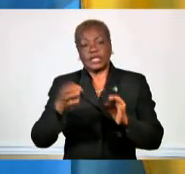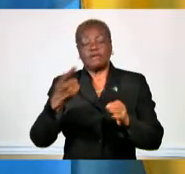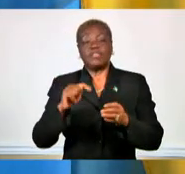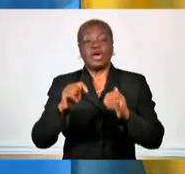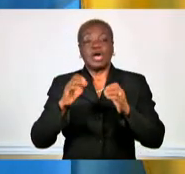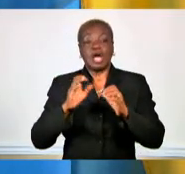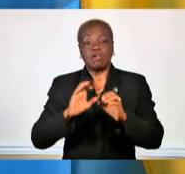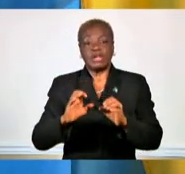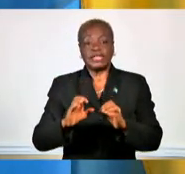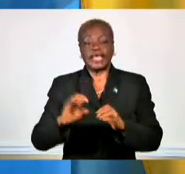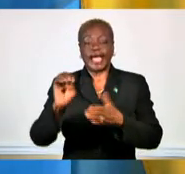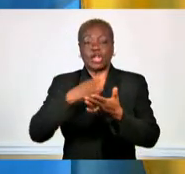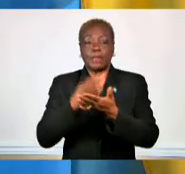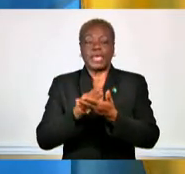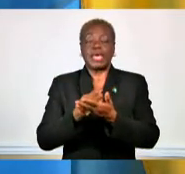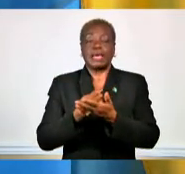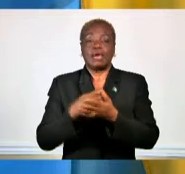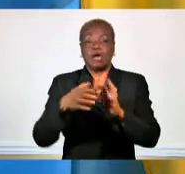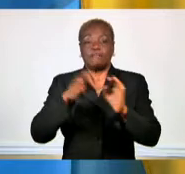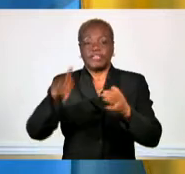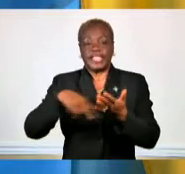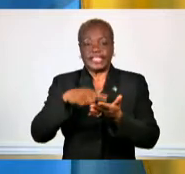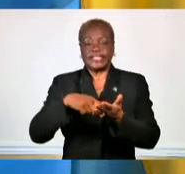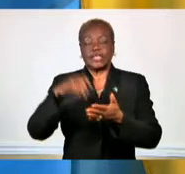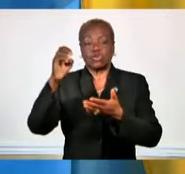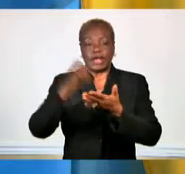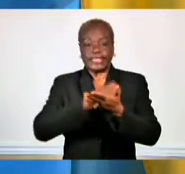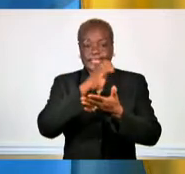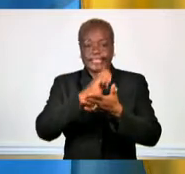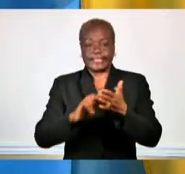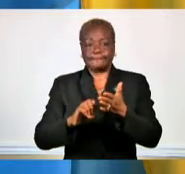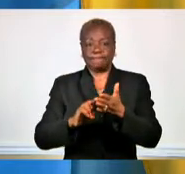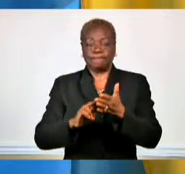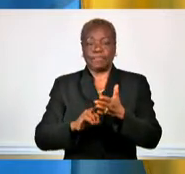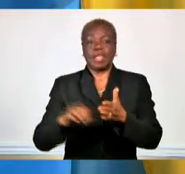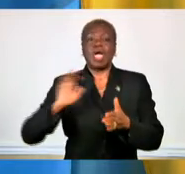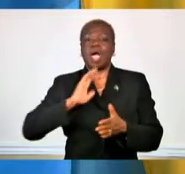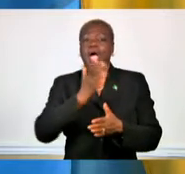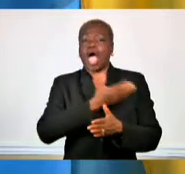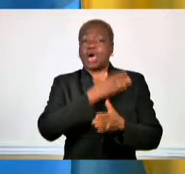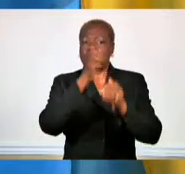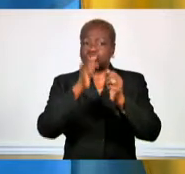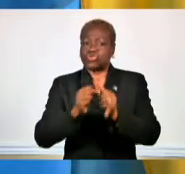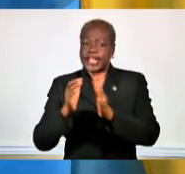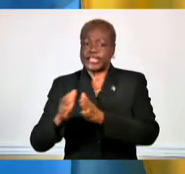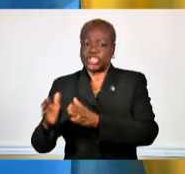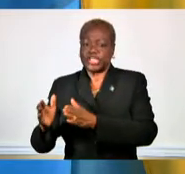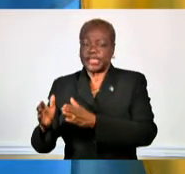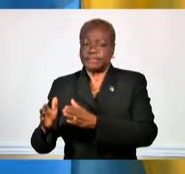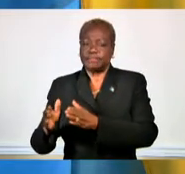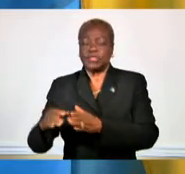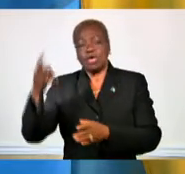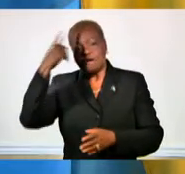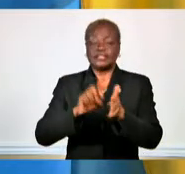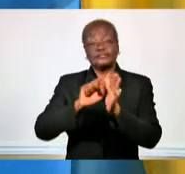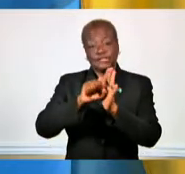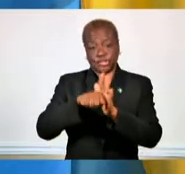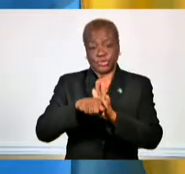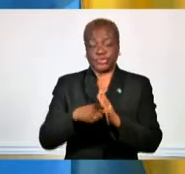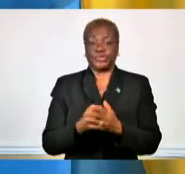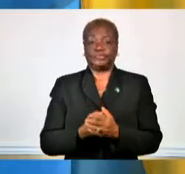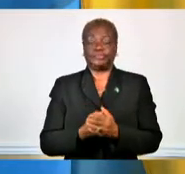economic component of this crisis. Our strategy for economic